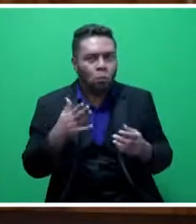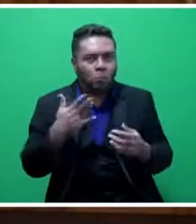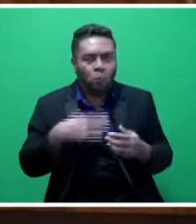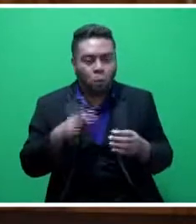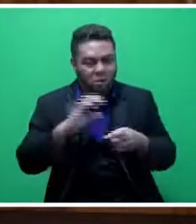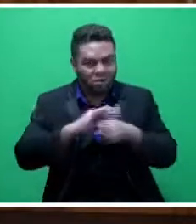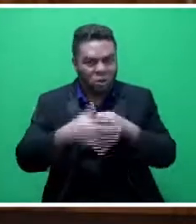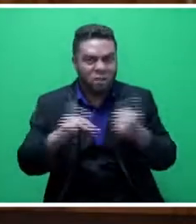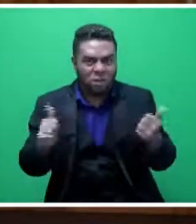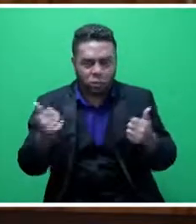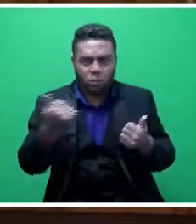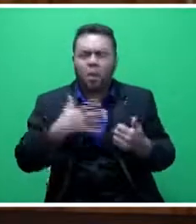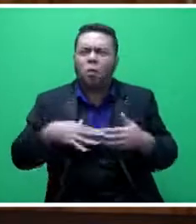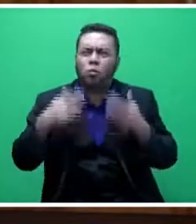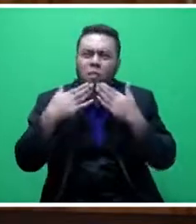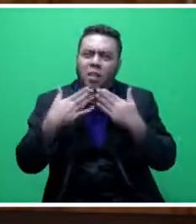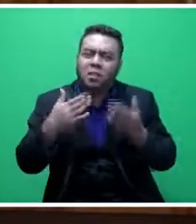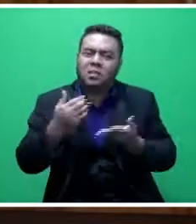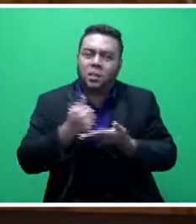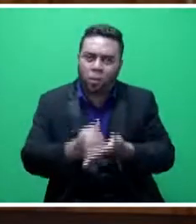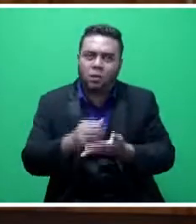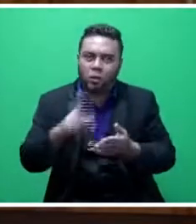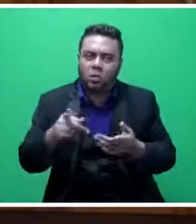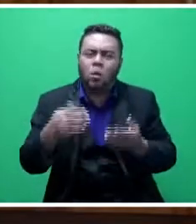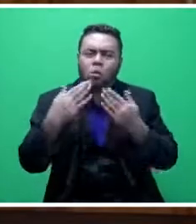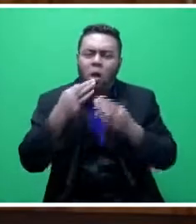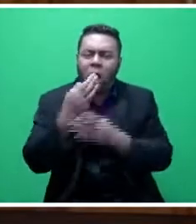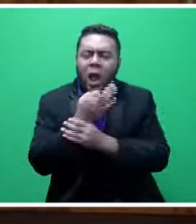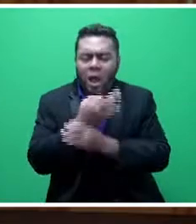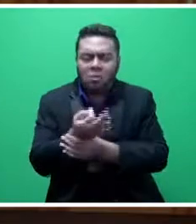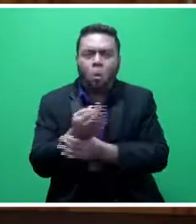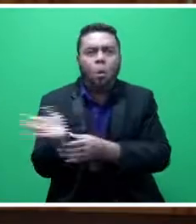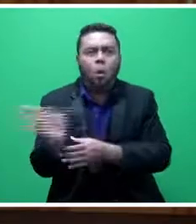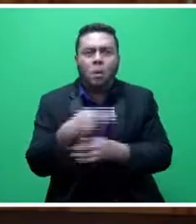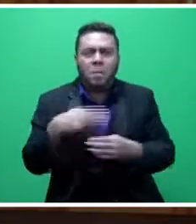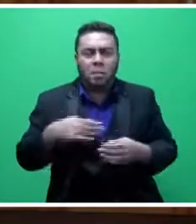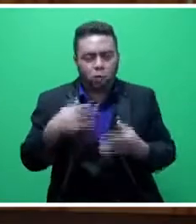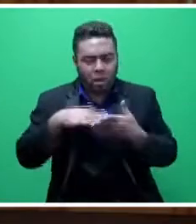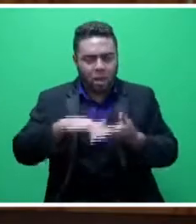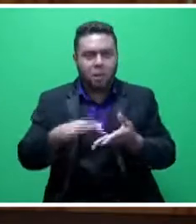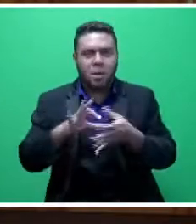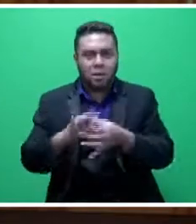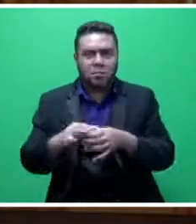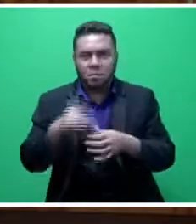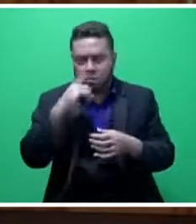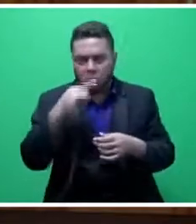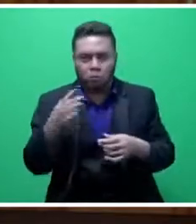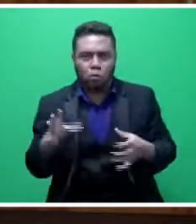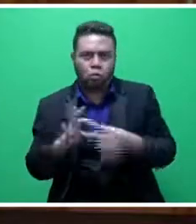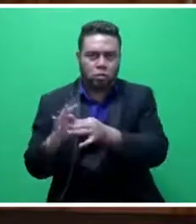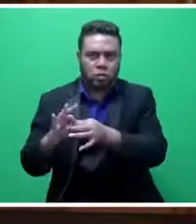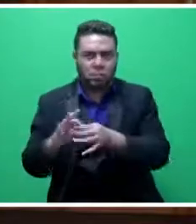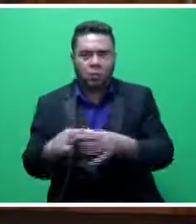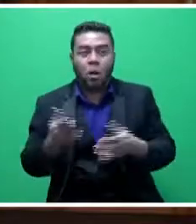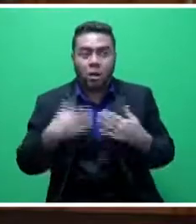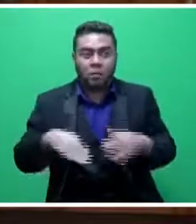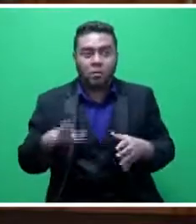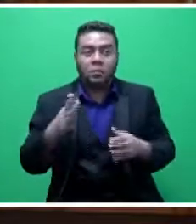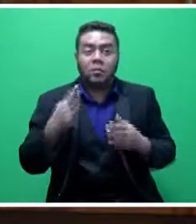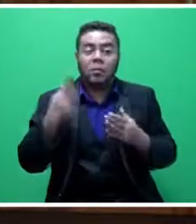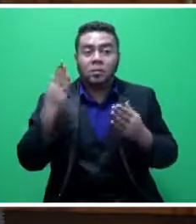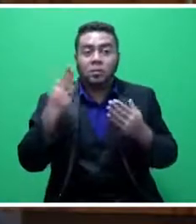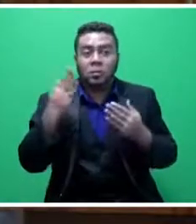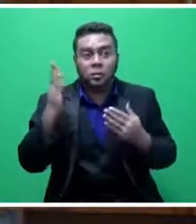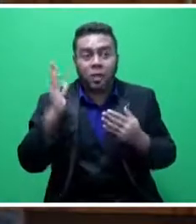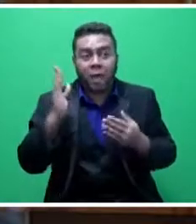thank her support for this, and I'd like to urge all members, because this will actually help us to connect those who are unconnected. Thank you very much. I'd like to also, sorry, Mr. Speaker,